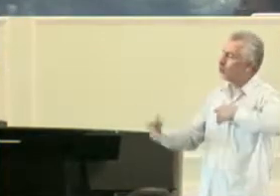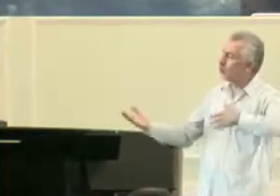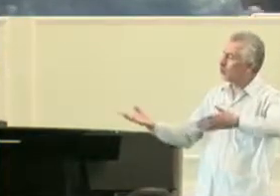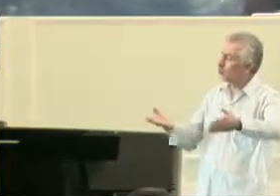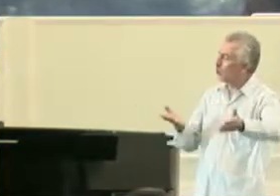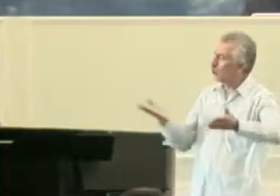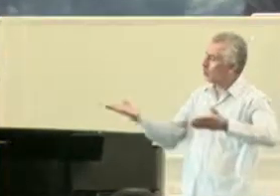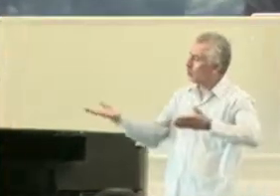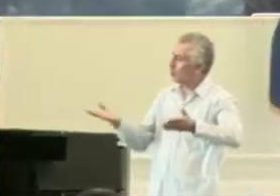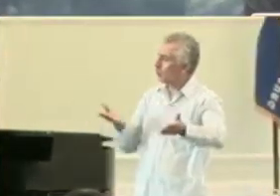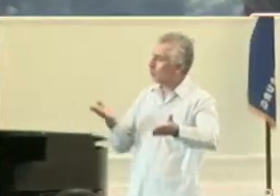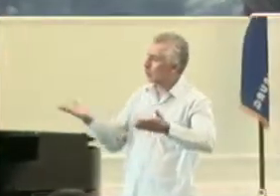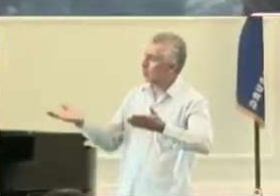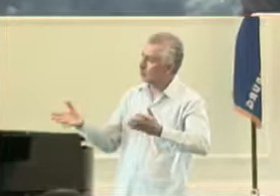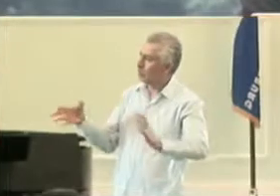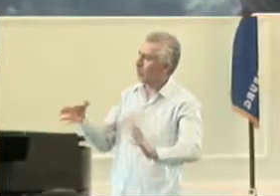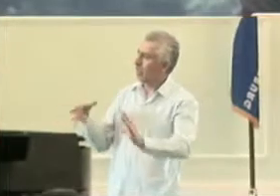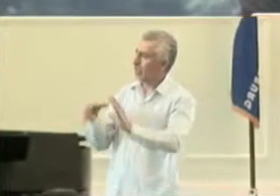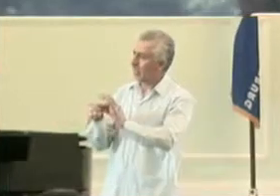And if we're engaged in service,